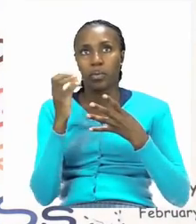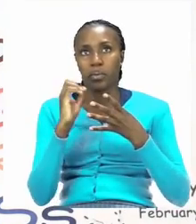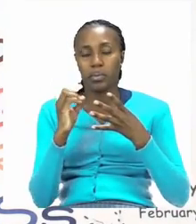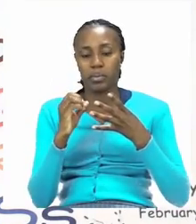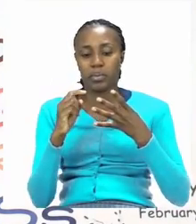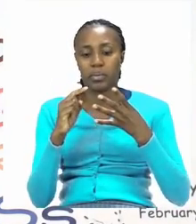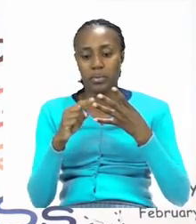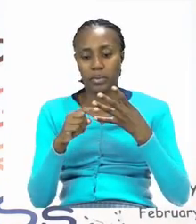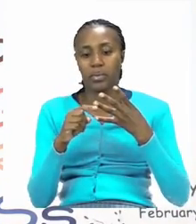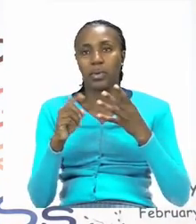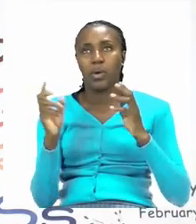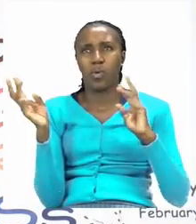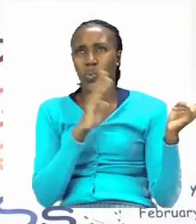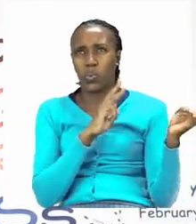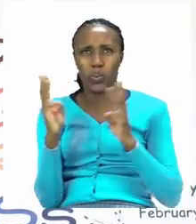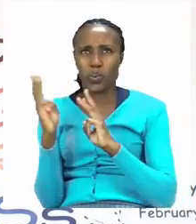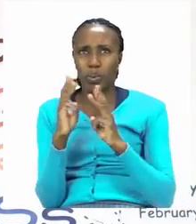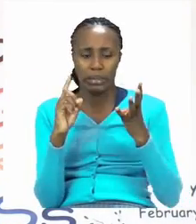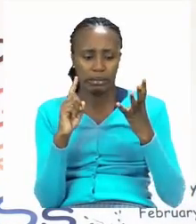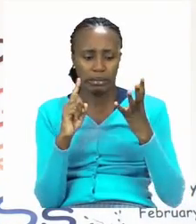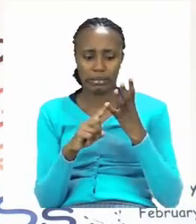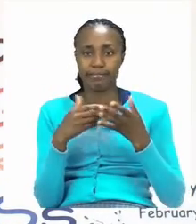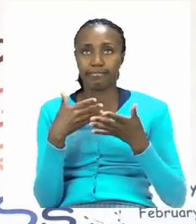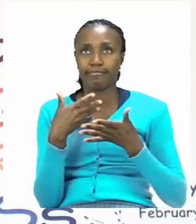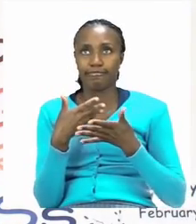again. Cold,